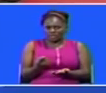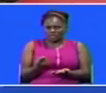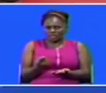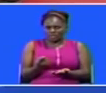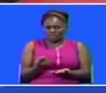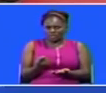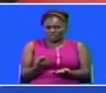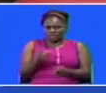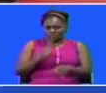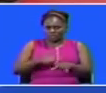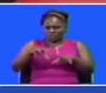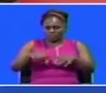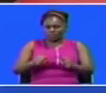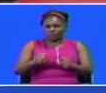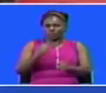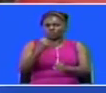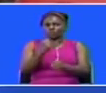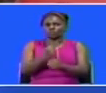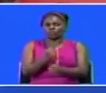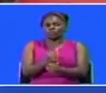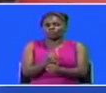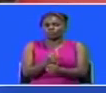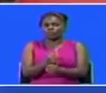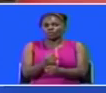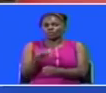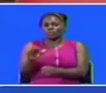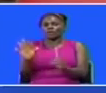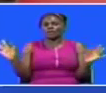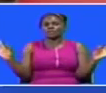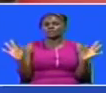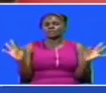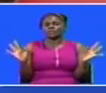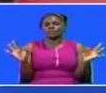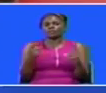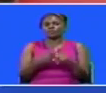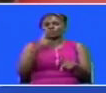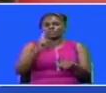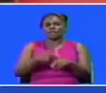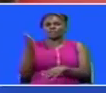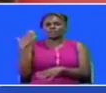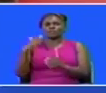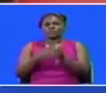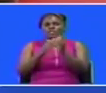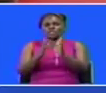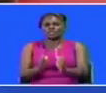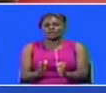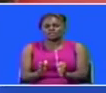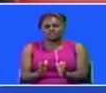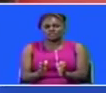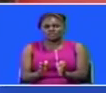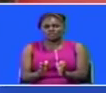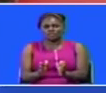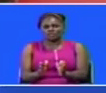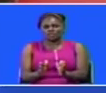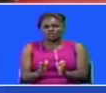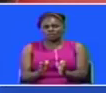the reign of Israel those days, he was advised that since the previous leaders were chastising